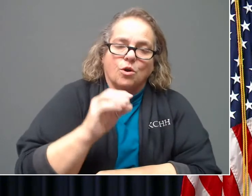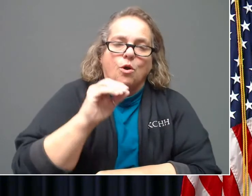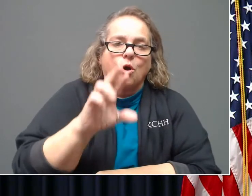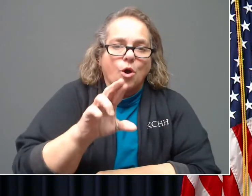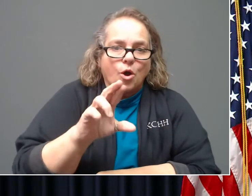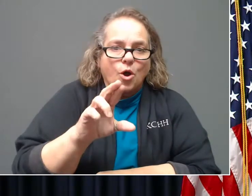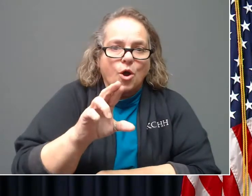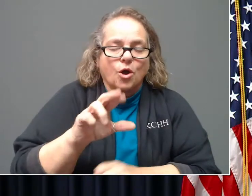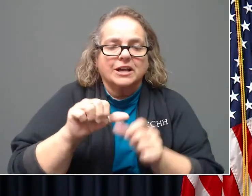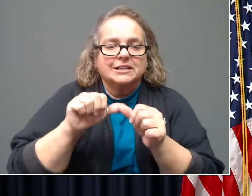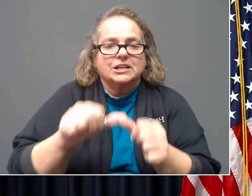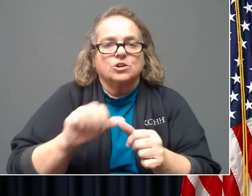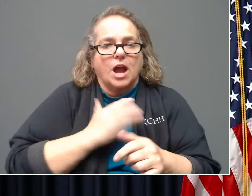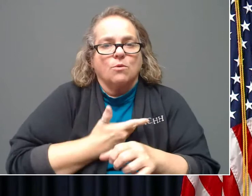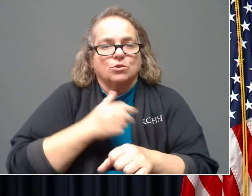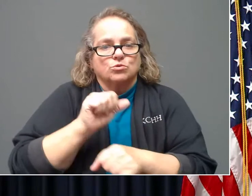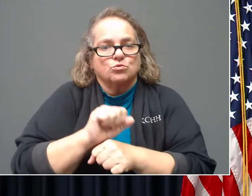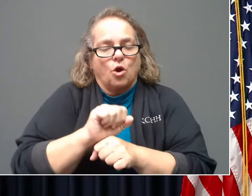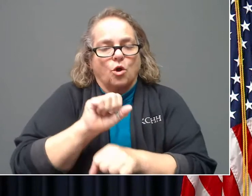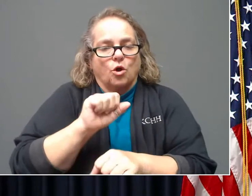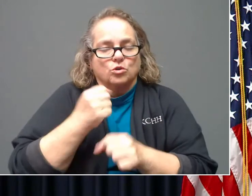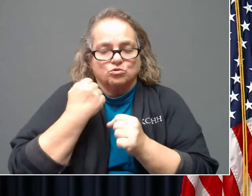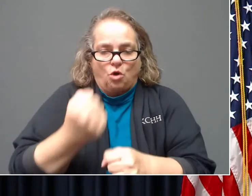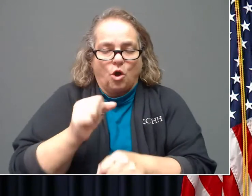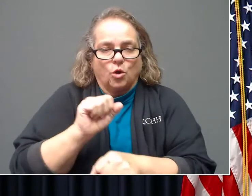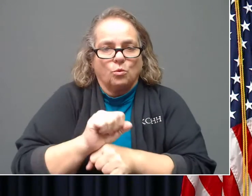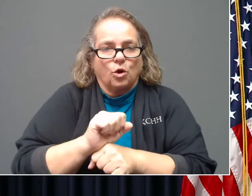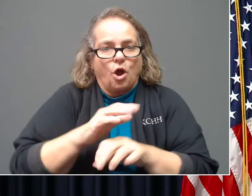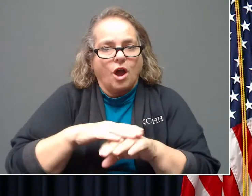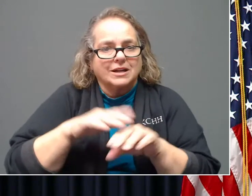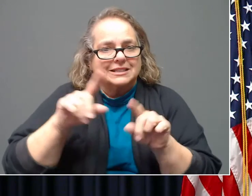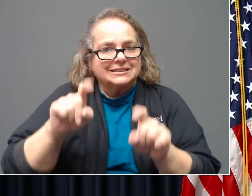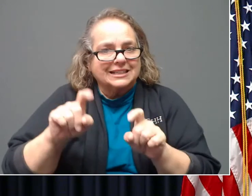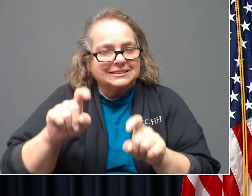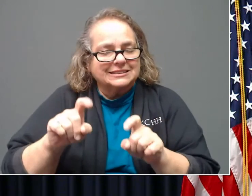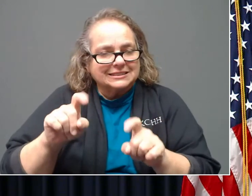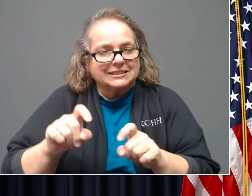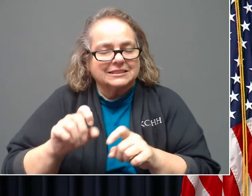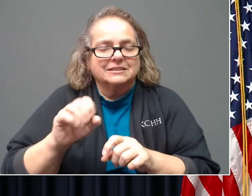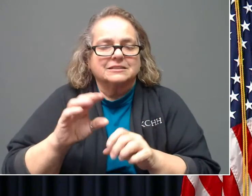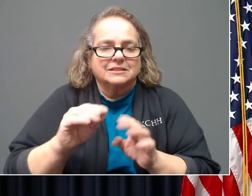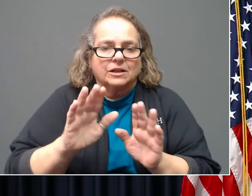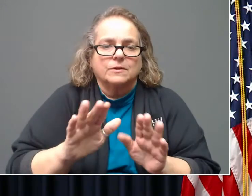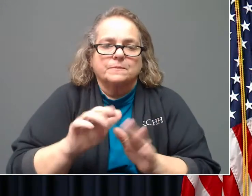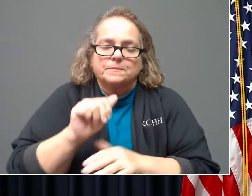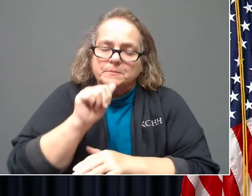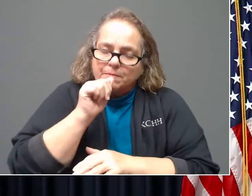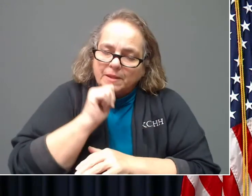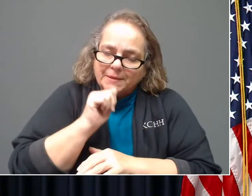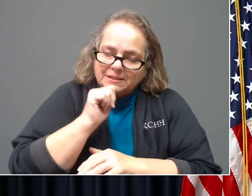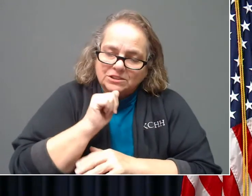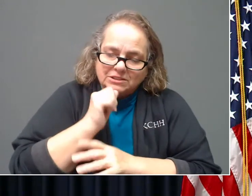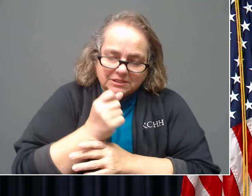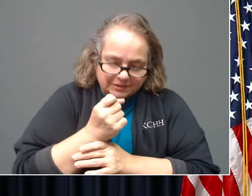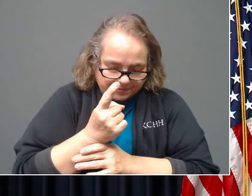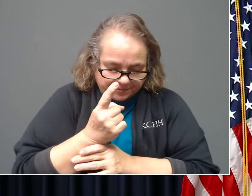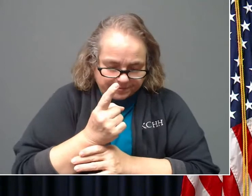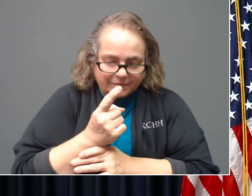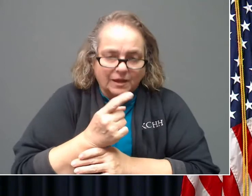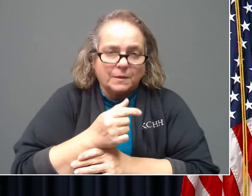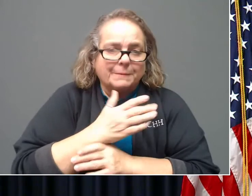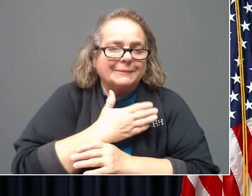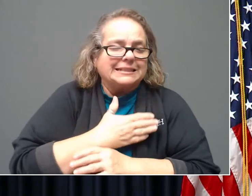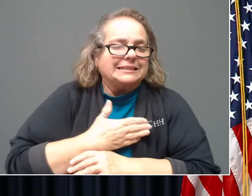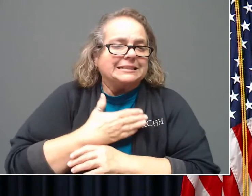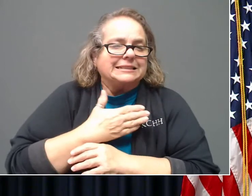strong work on testing and the rest. So please, the patience is really,